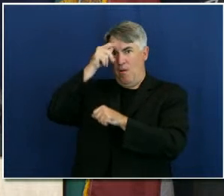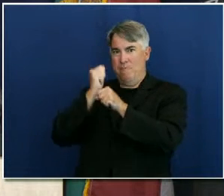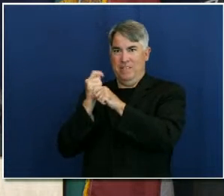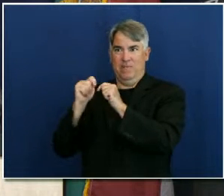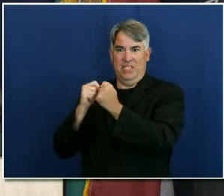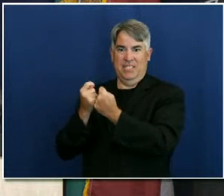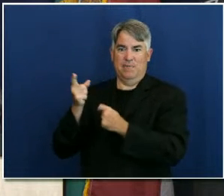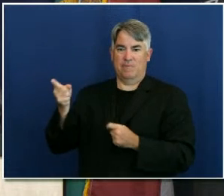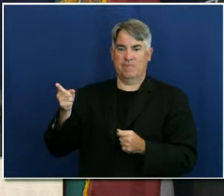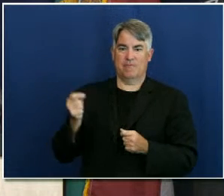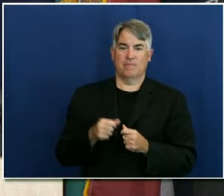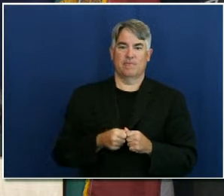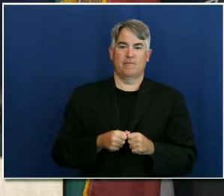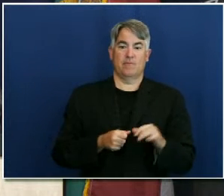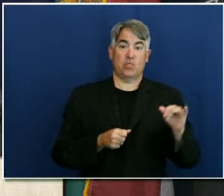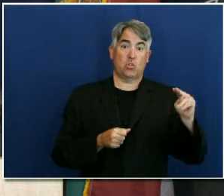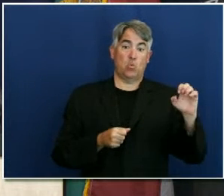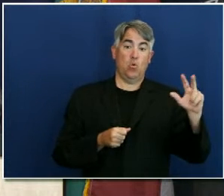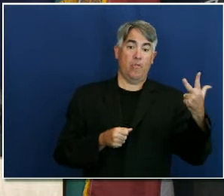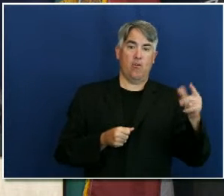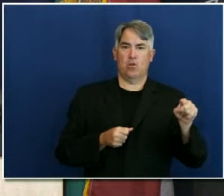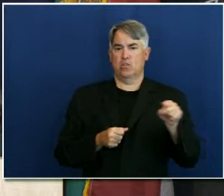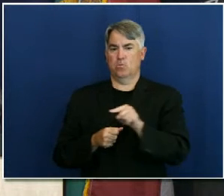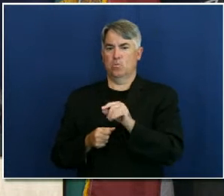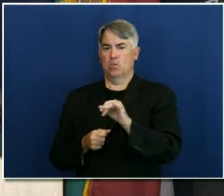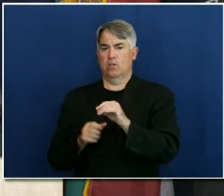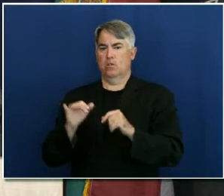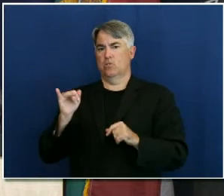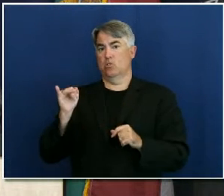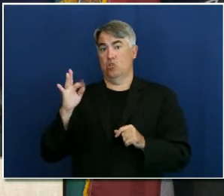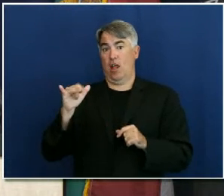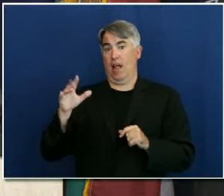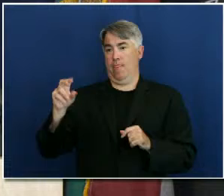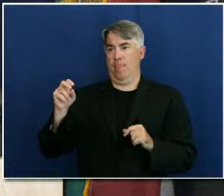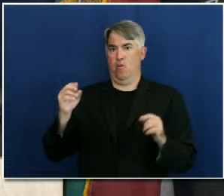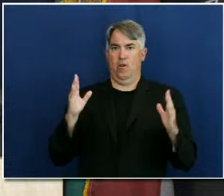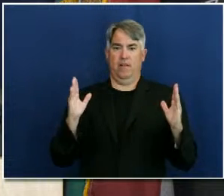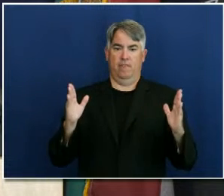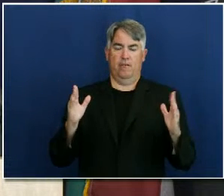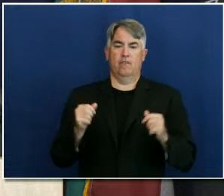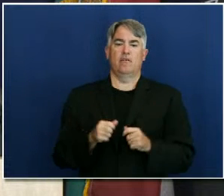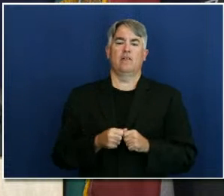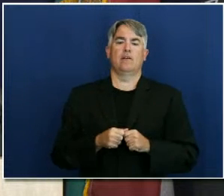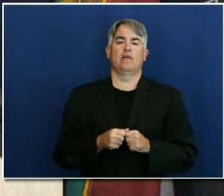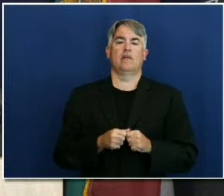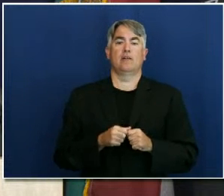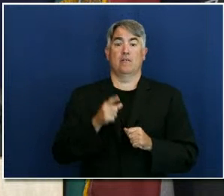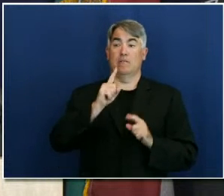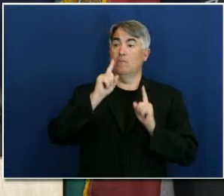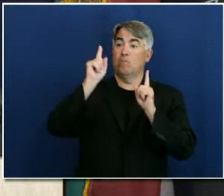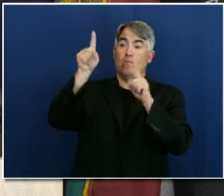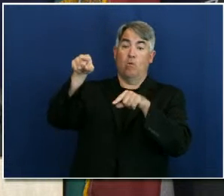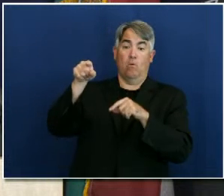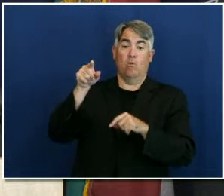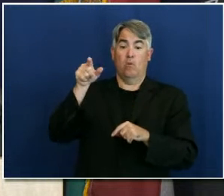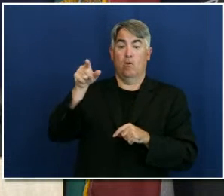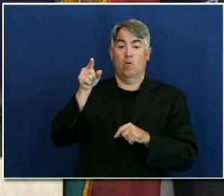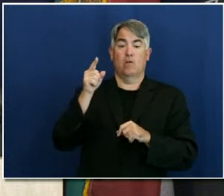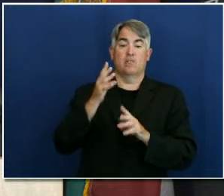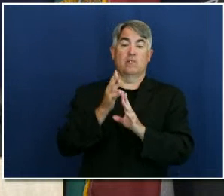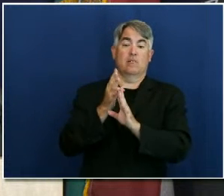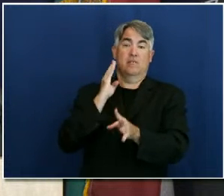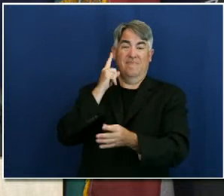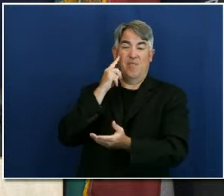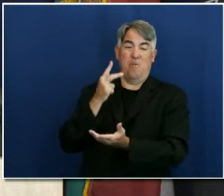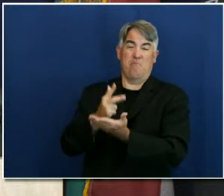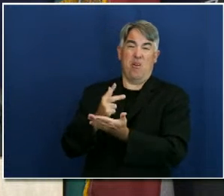30th, anyone getting vaccinated at a county-operated mobile vaccine site can enter to win a pair of Padre tickets. You'll have the